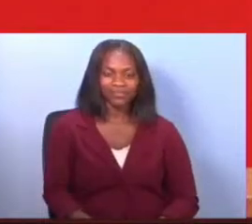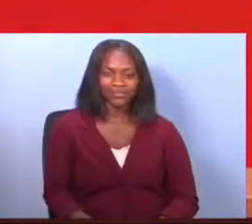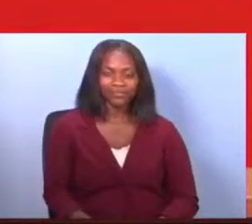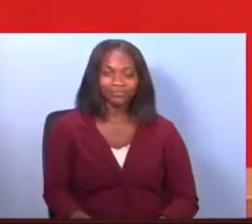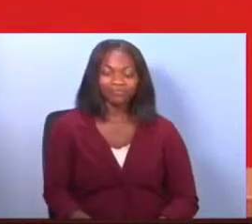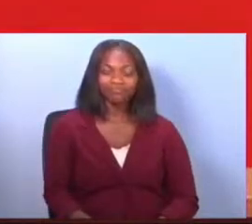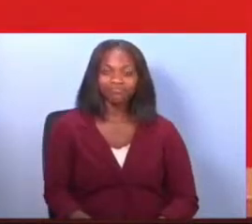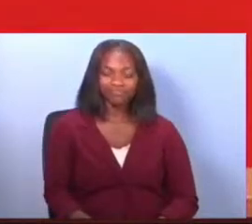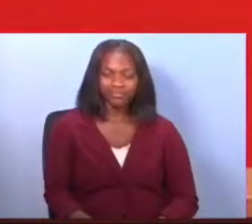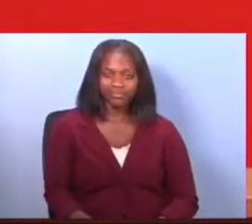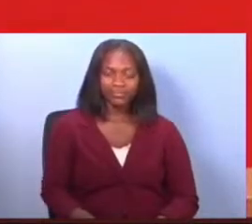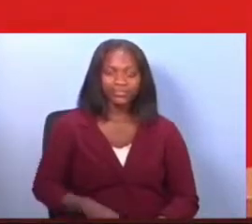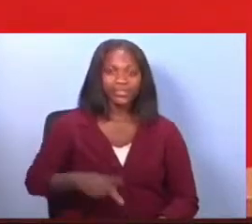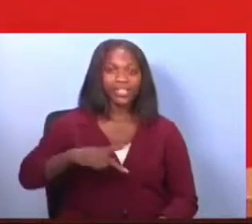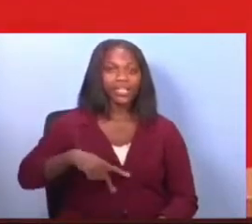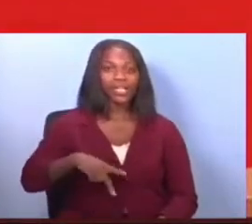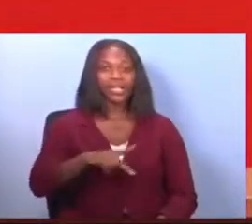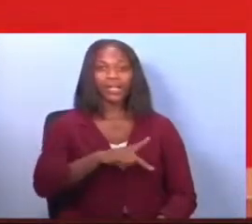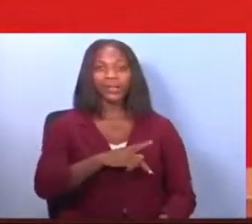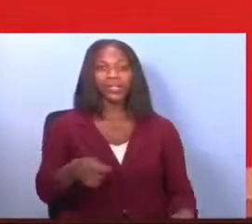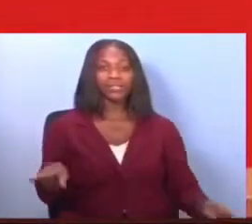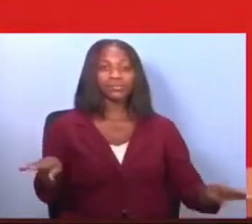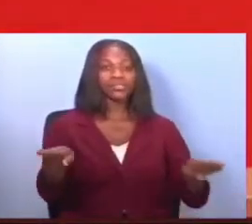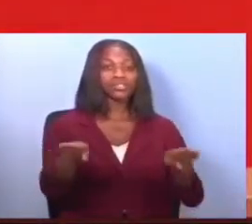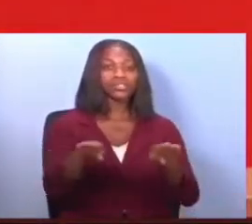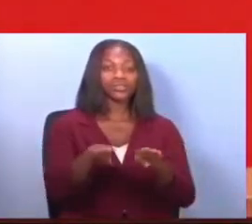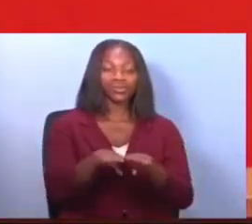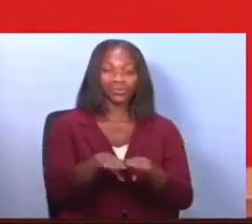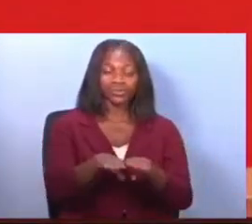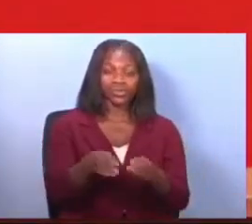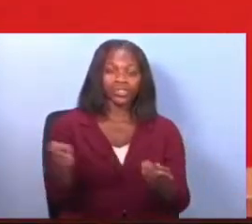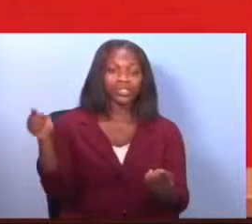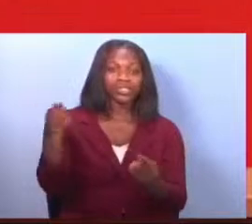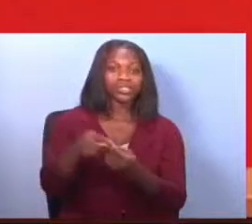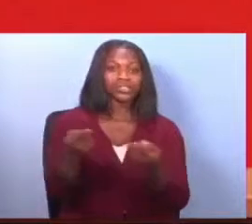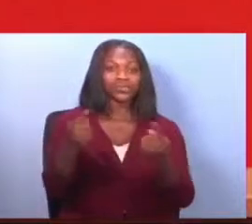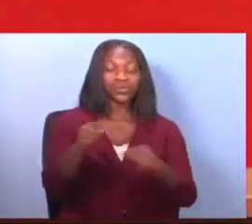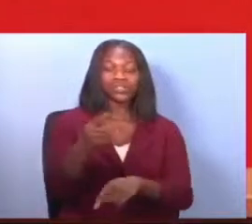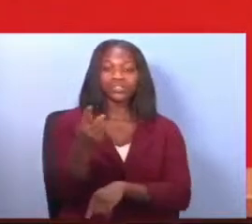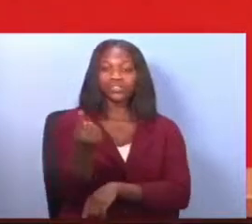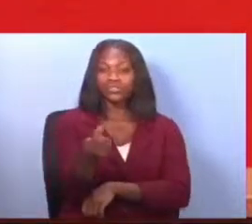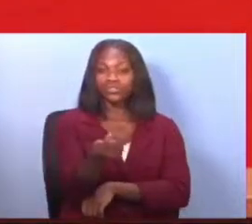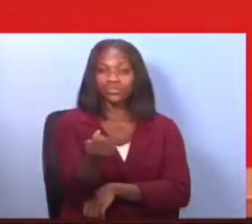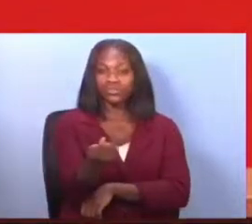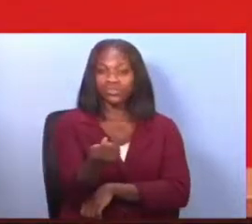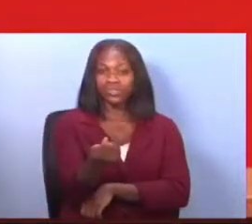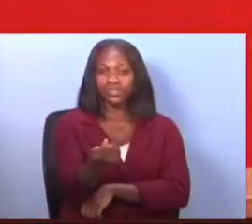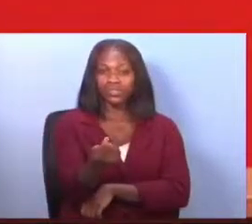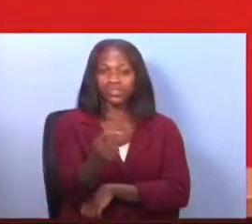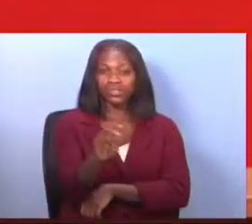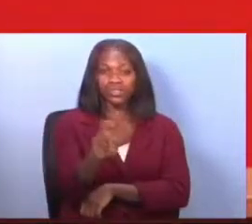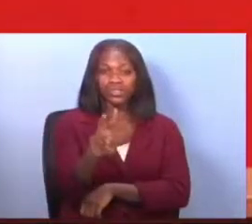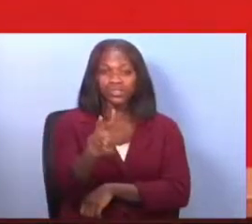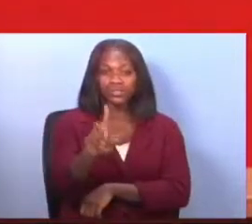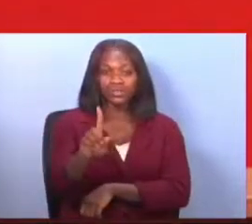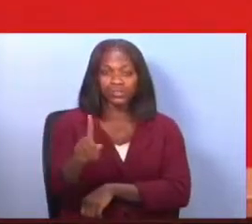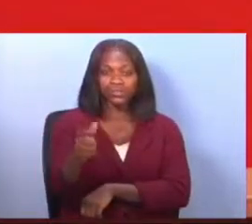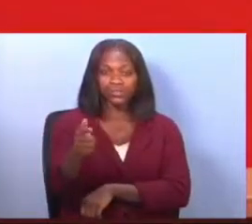The House is accordingly adjourned till Tuesday, the 21st